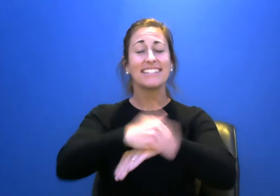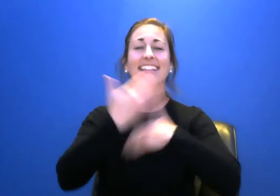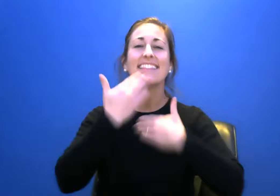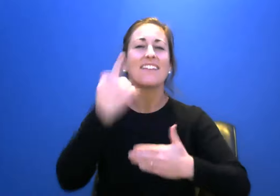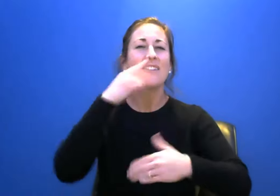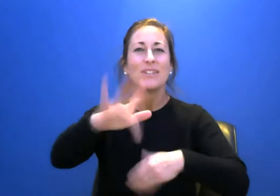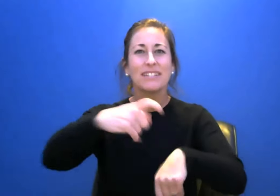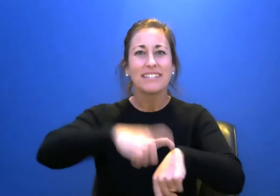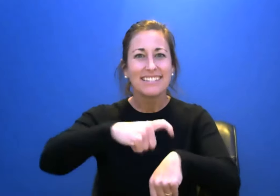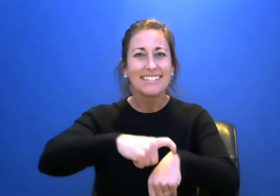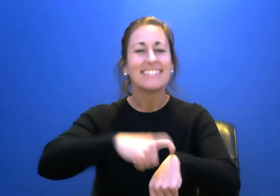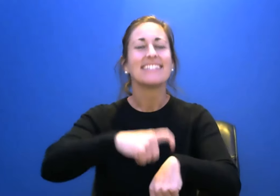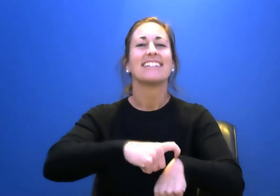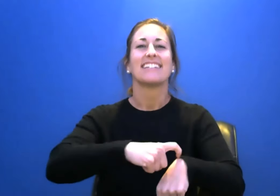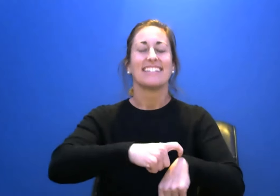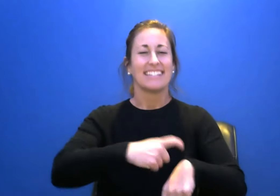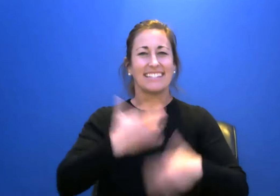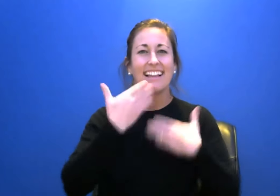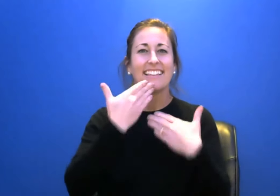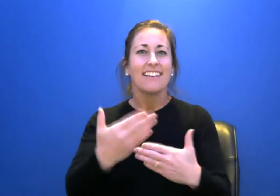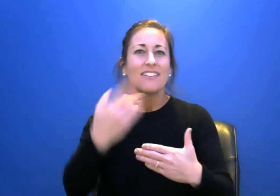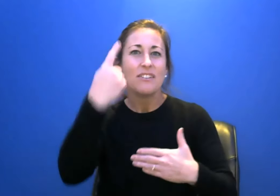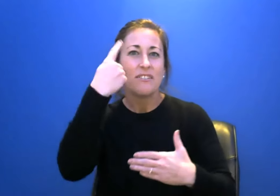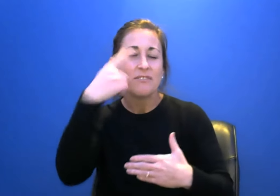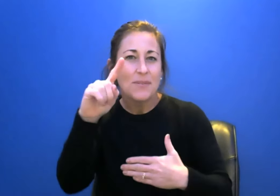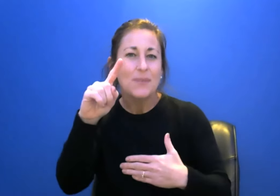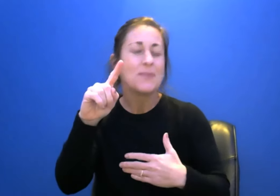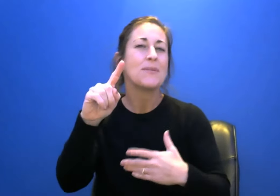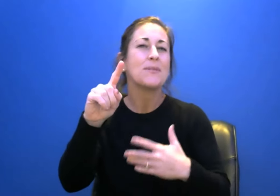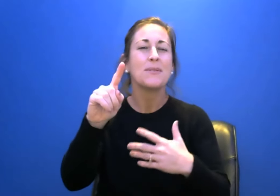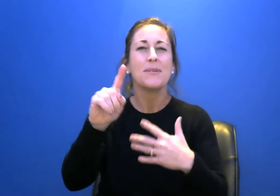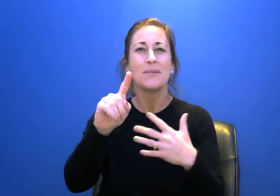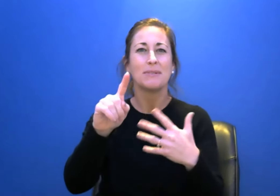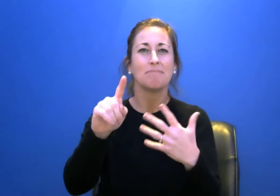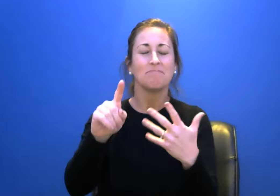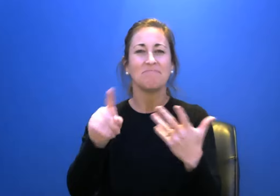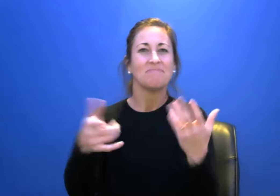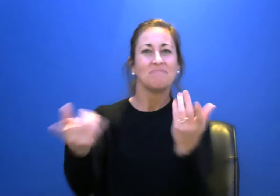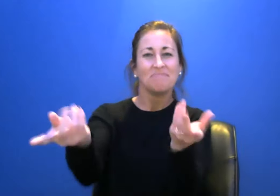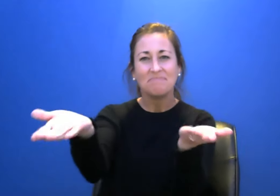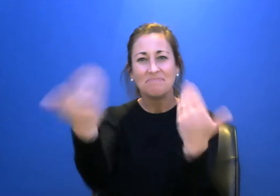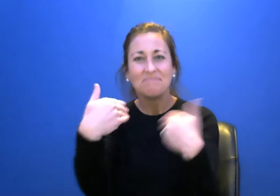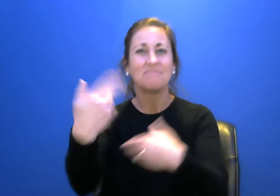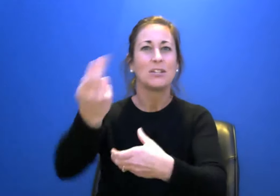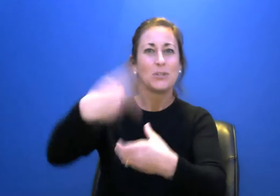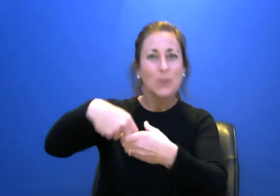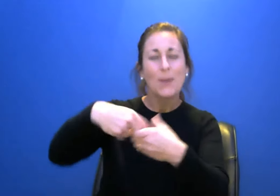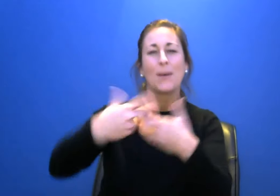your time and giving us, you know, of your intellectual capacity and having great questions and